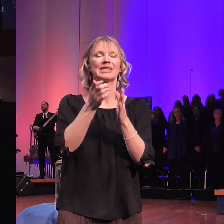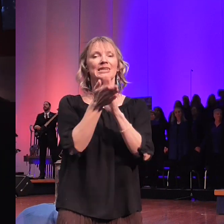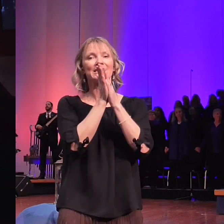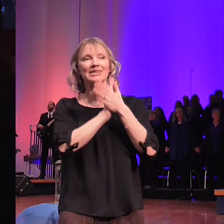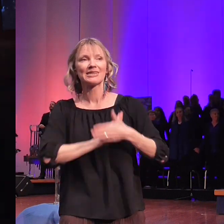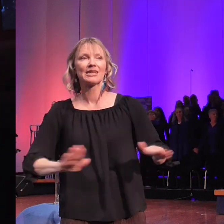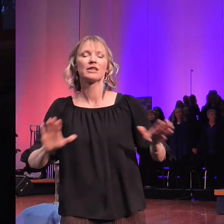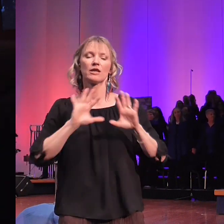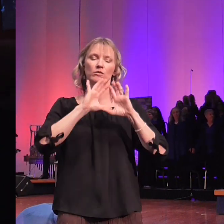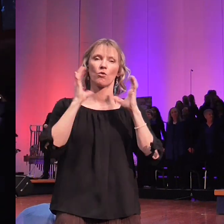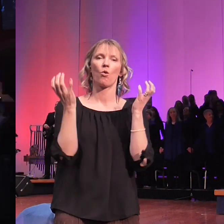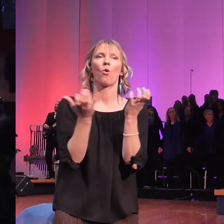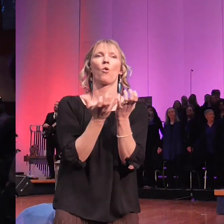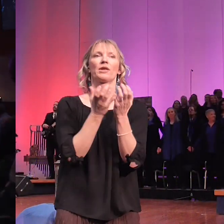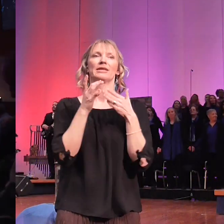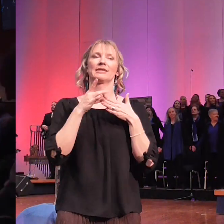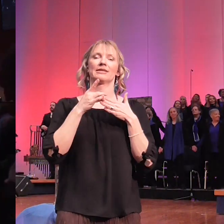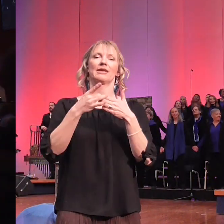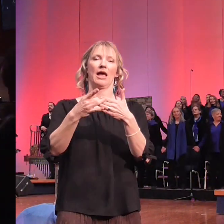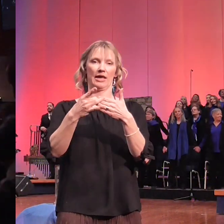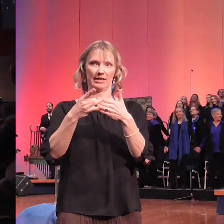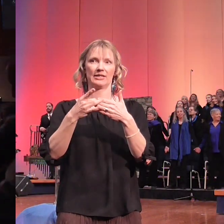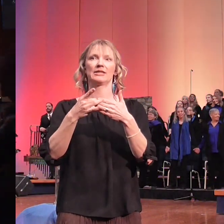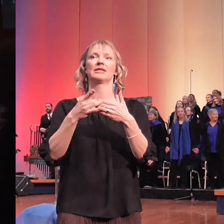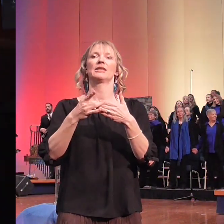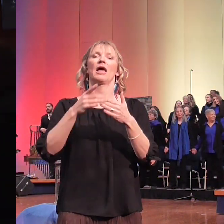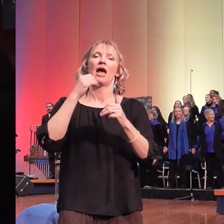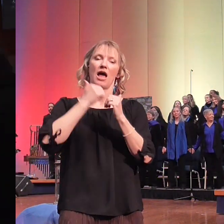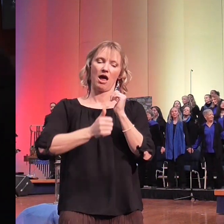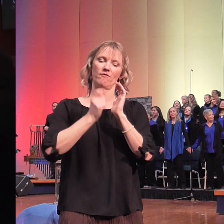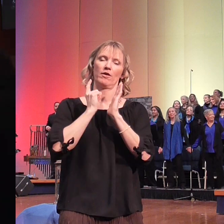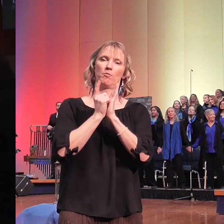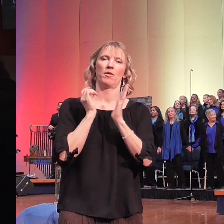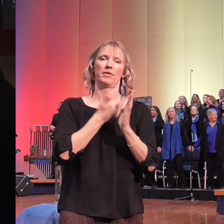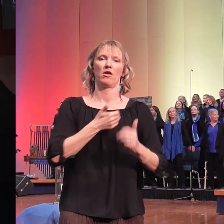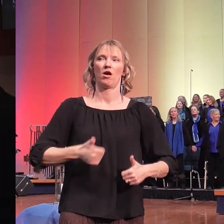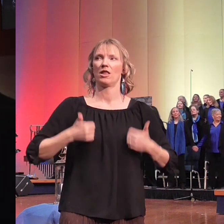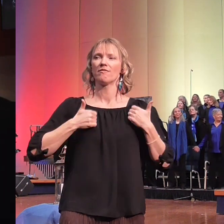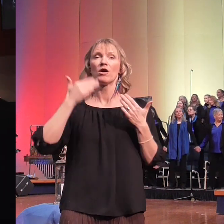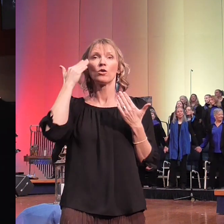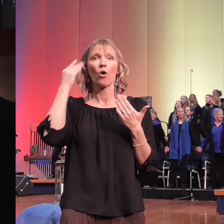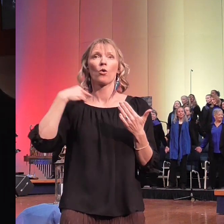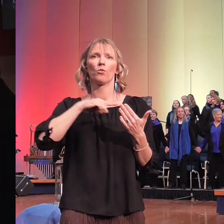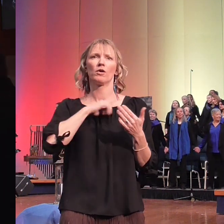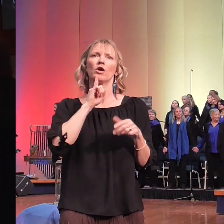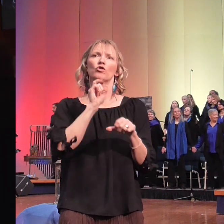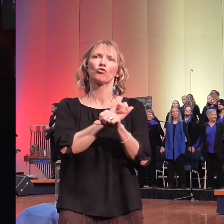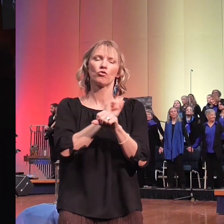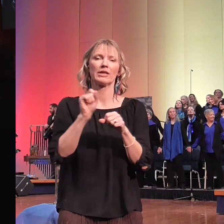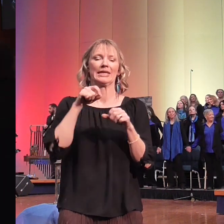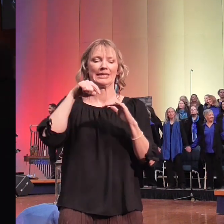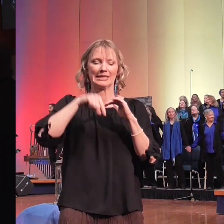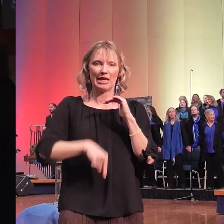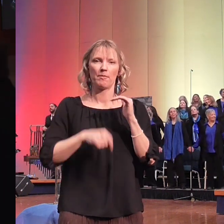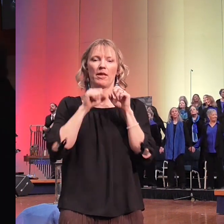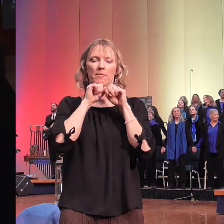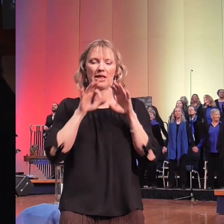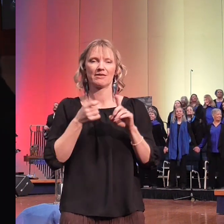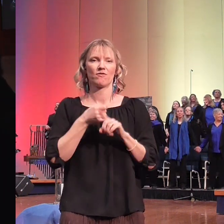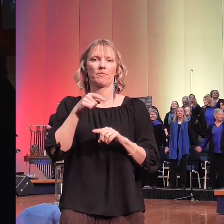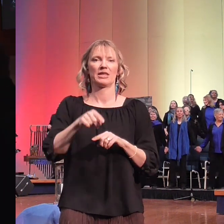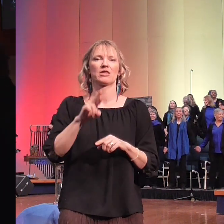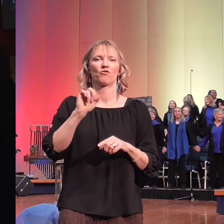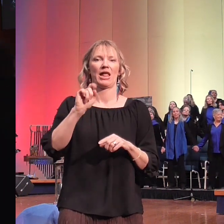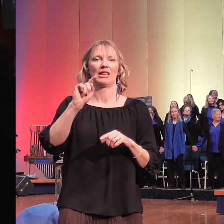stillness, wholeness, guidance in every moment of our lives, knowing that we are truly and deeply blessed by this reality of